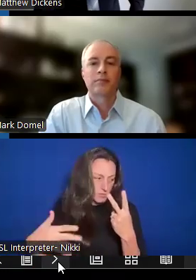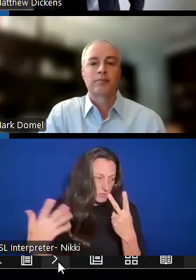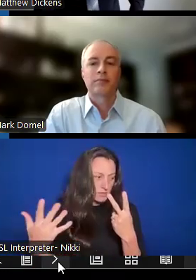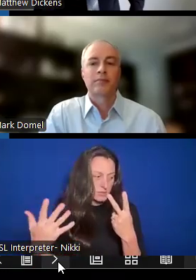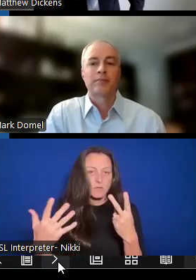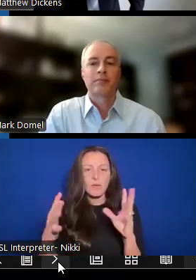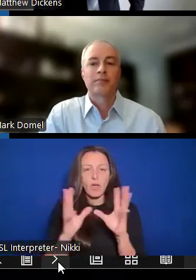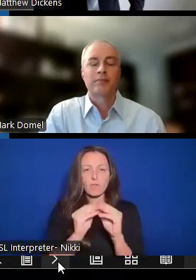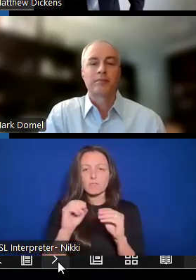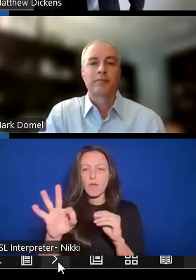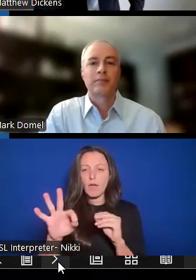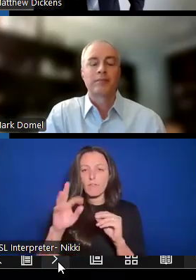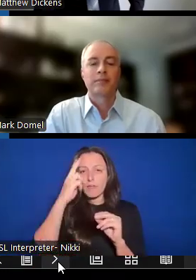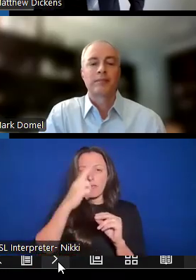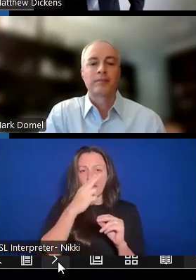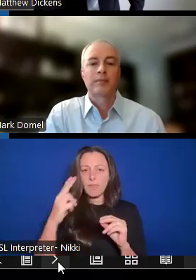Conference of Catholic Bishops,